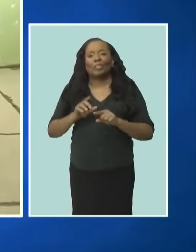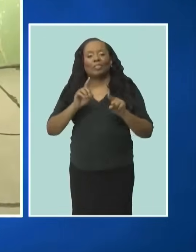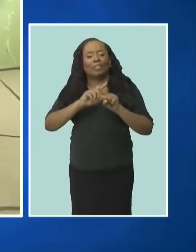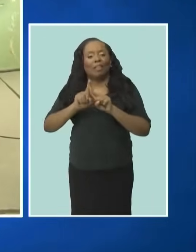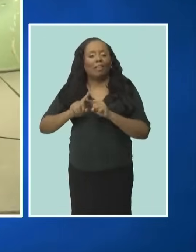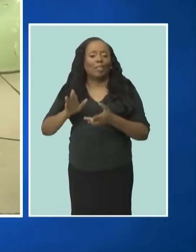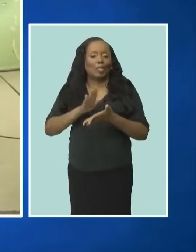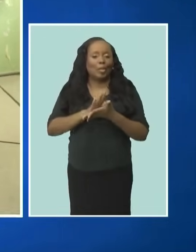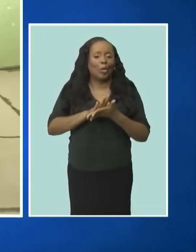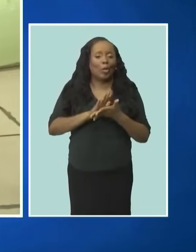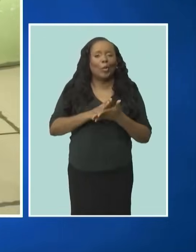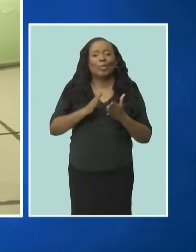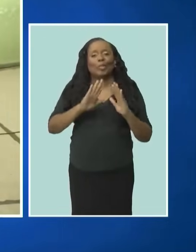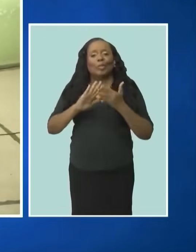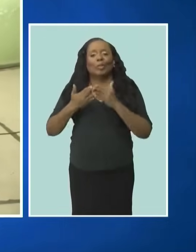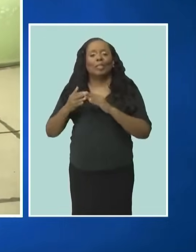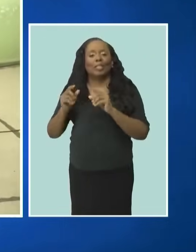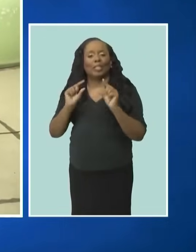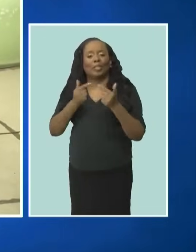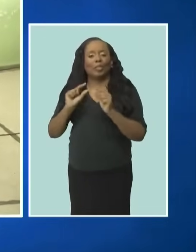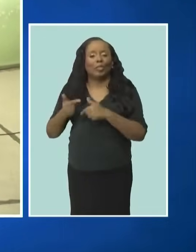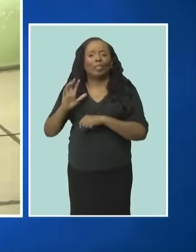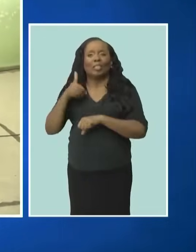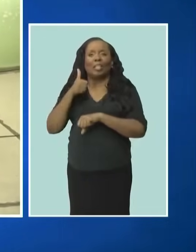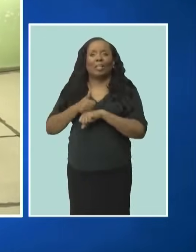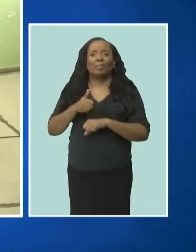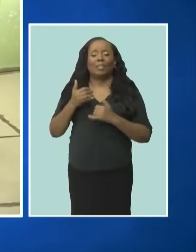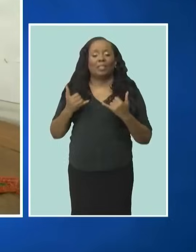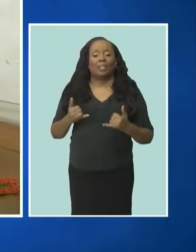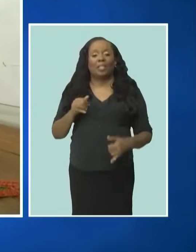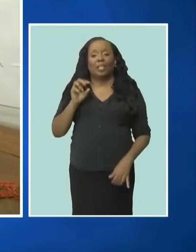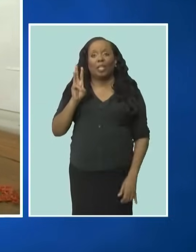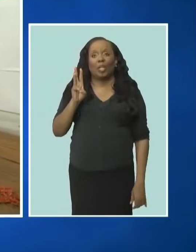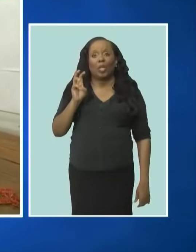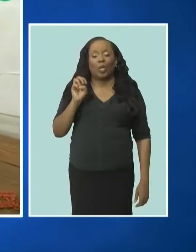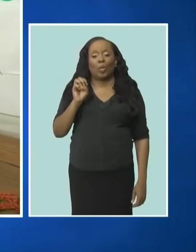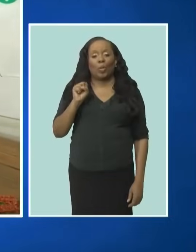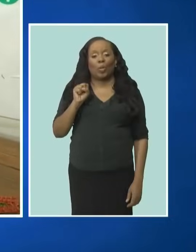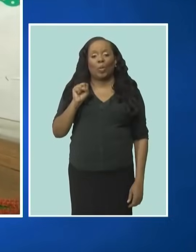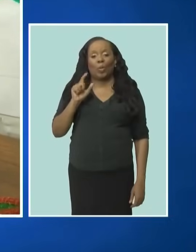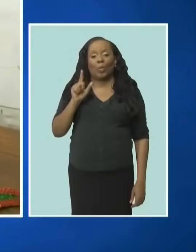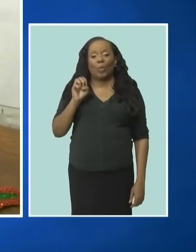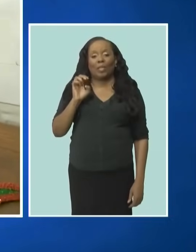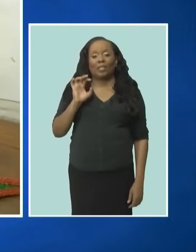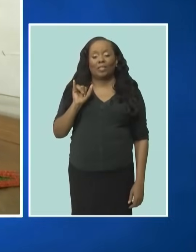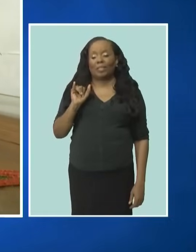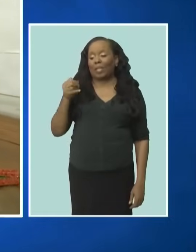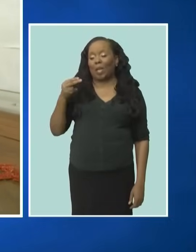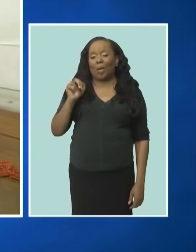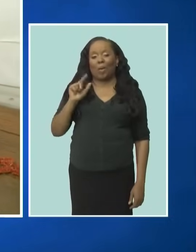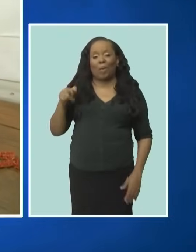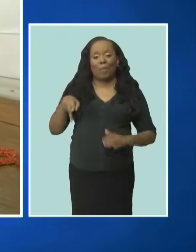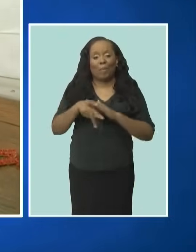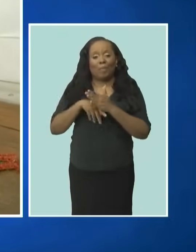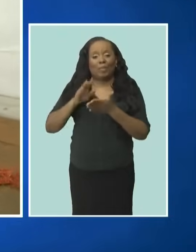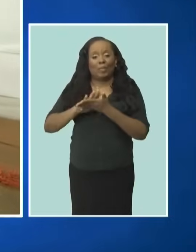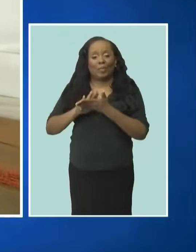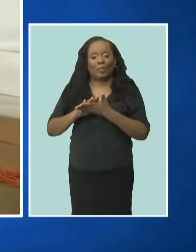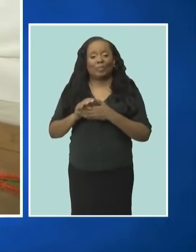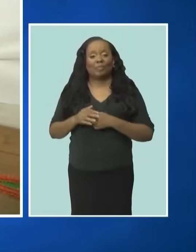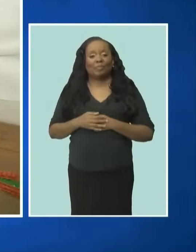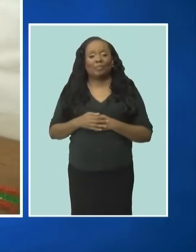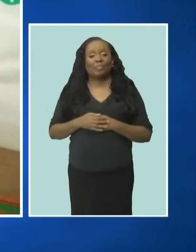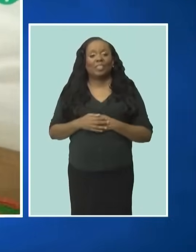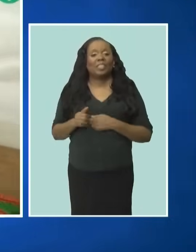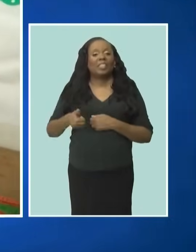and community groups across the island, was launched at the Wesley Hall Primary School. Chief Cultural Officer at the NCF, Andrea Wells,